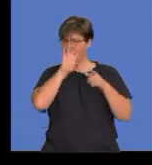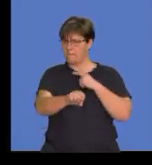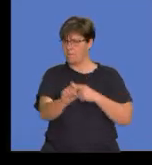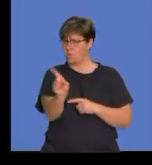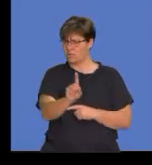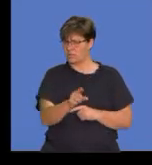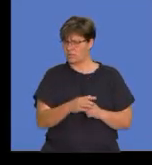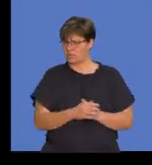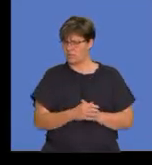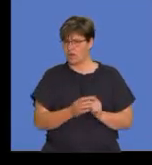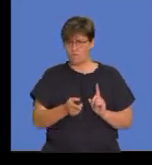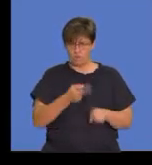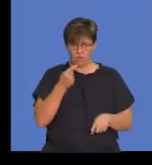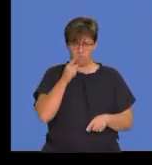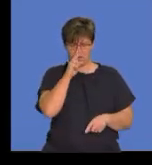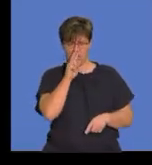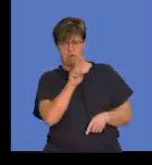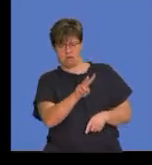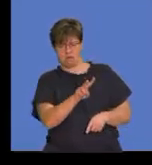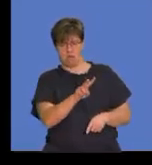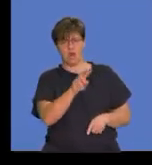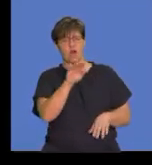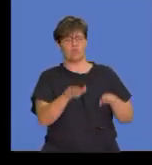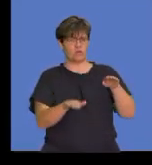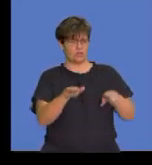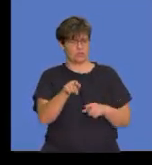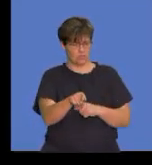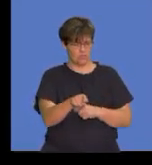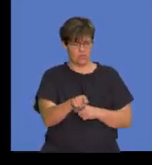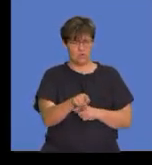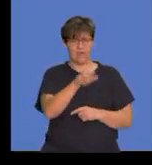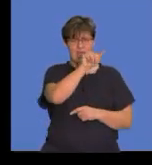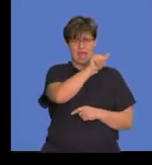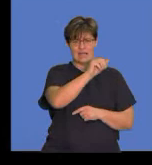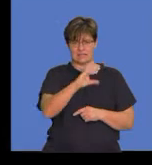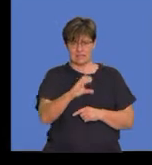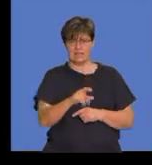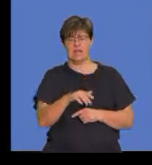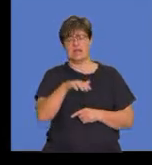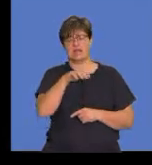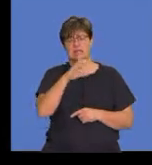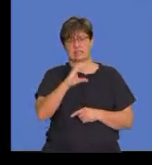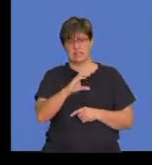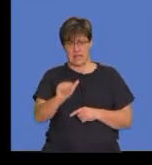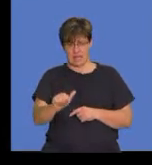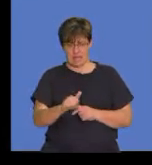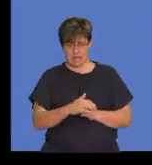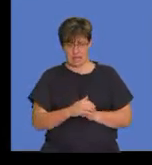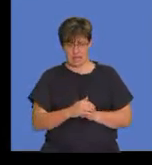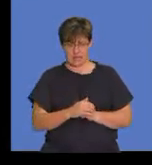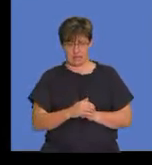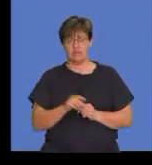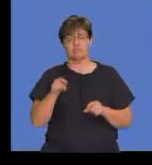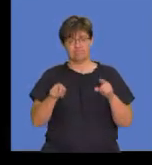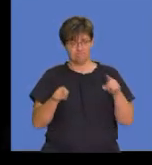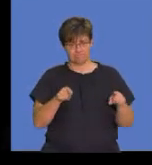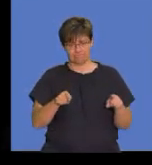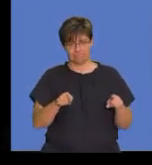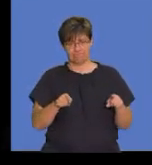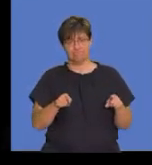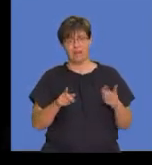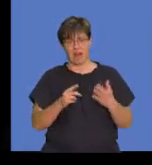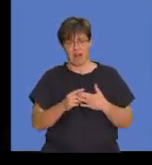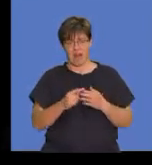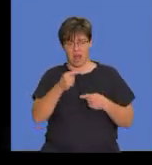can conclude from seeing the ratio of AC and CA? We can see that they